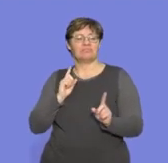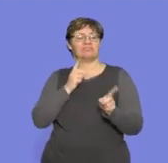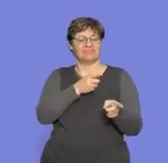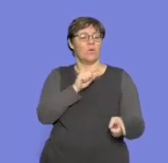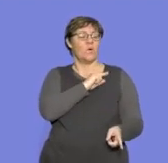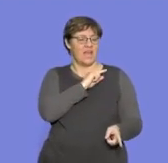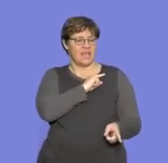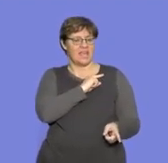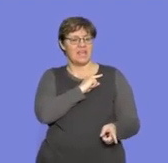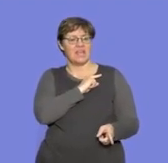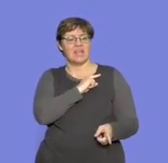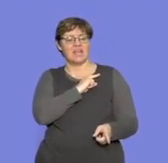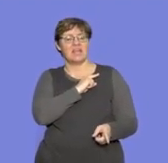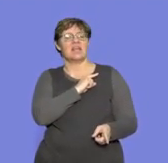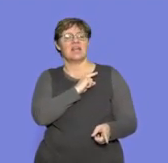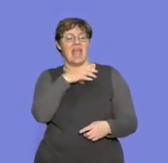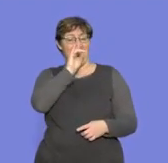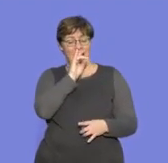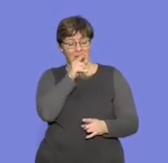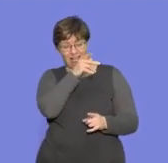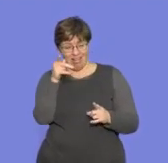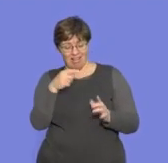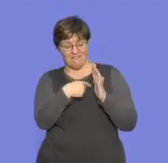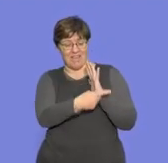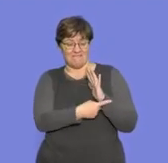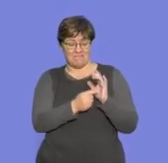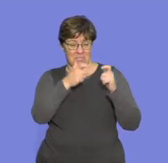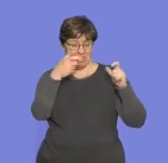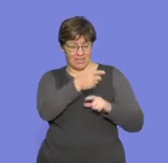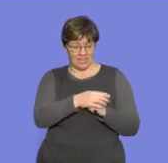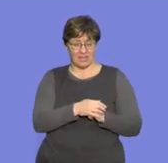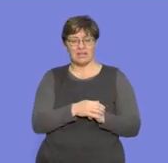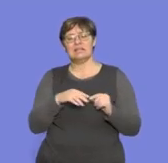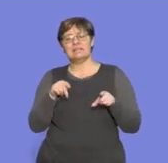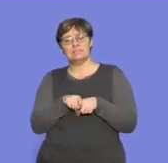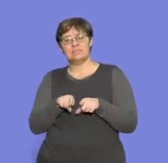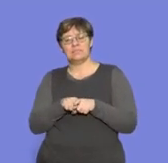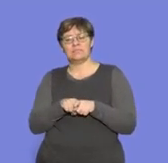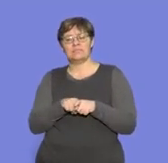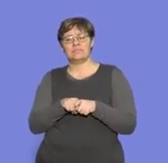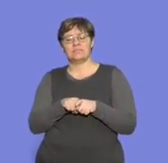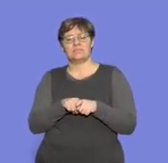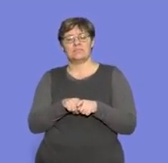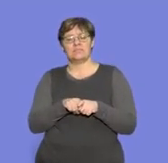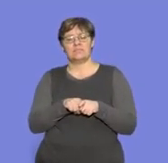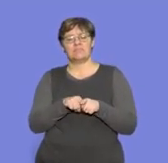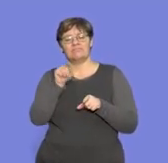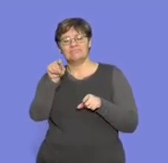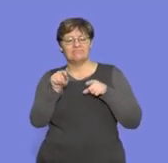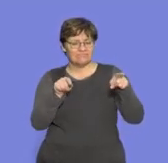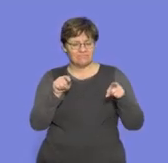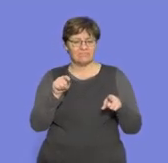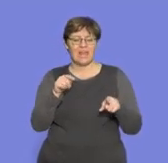because of the big game, and that we talk about the Big Five, as well as the presence of these unique animals found in